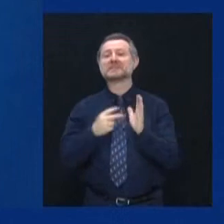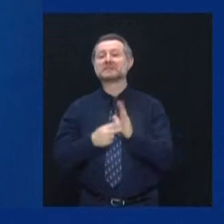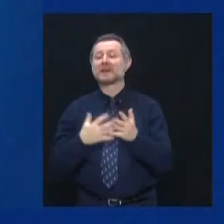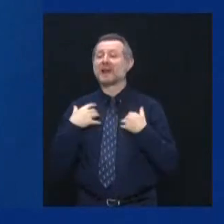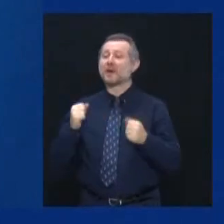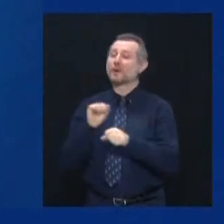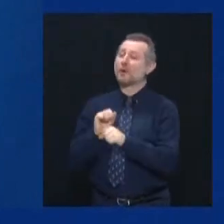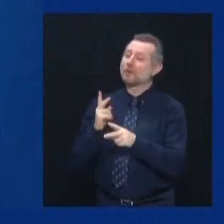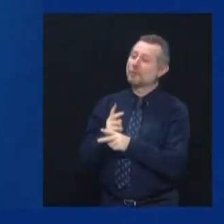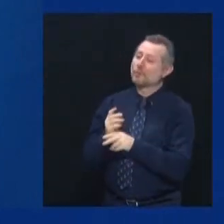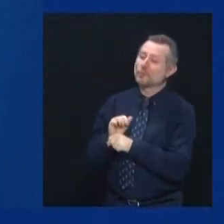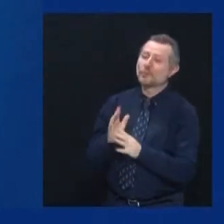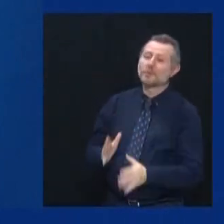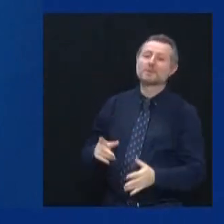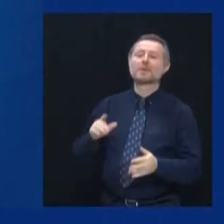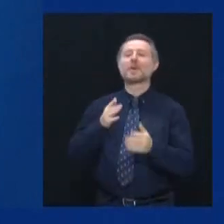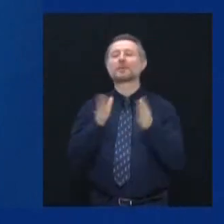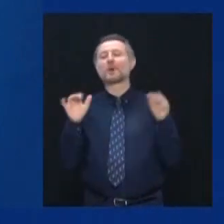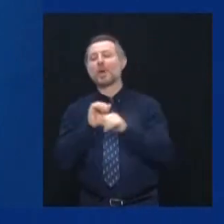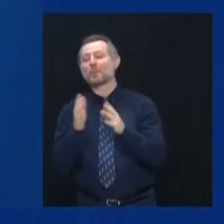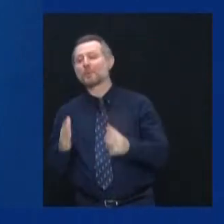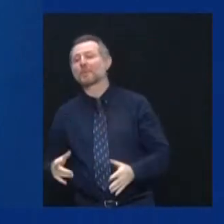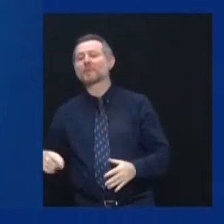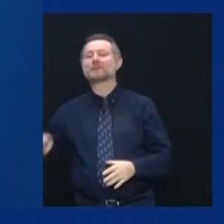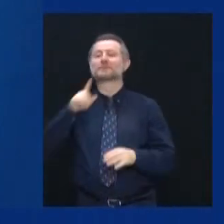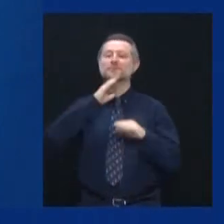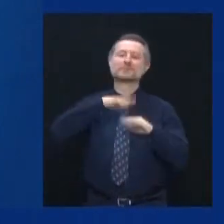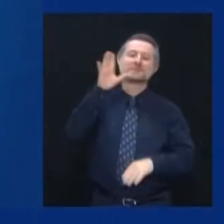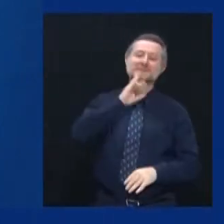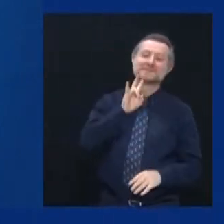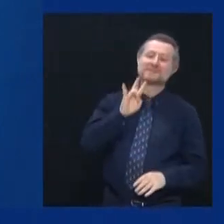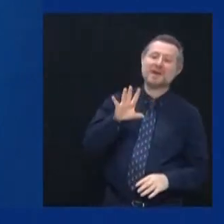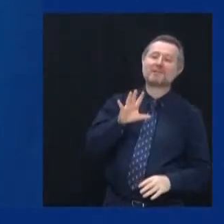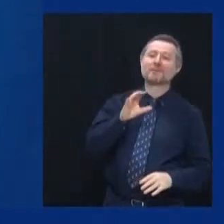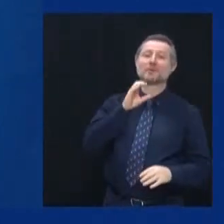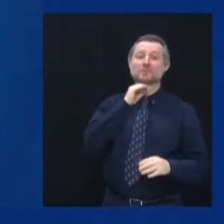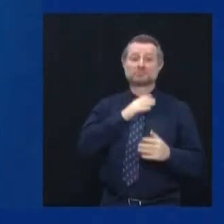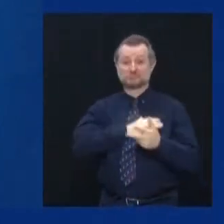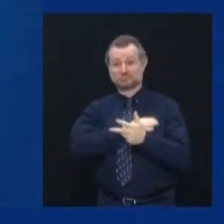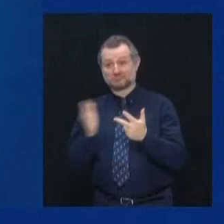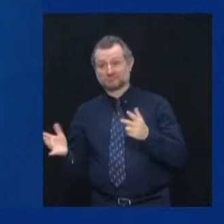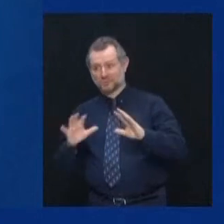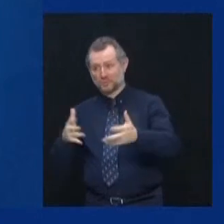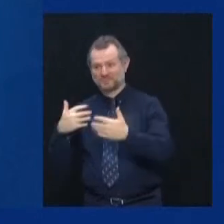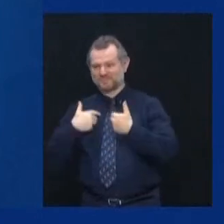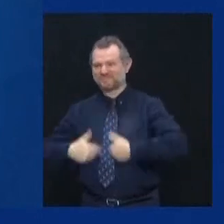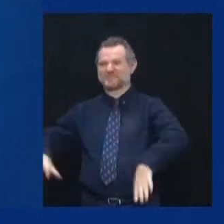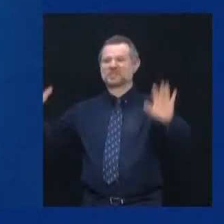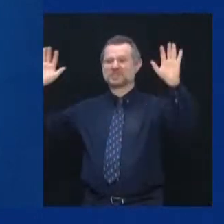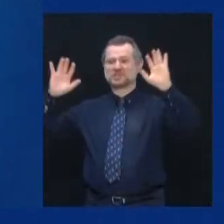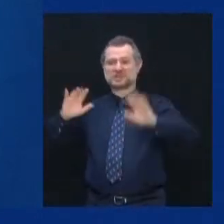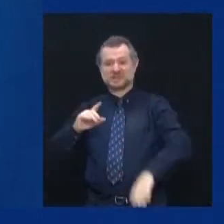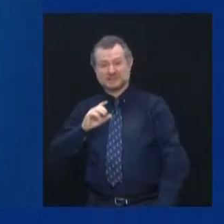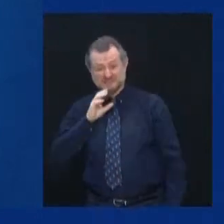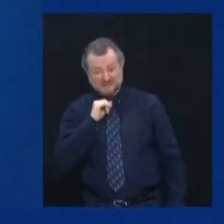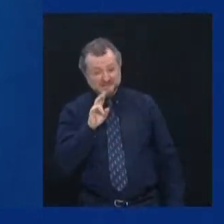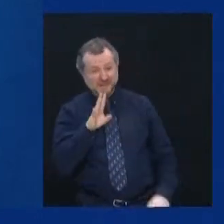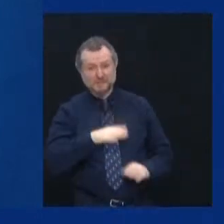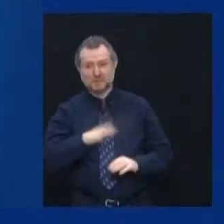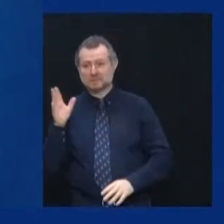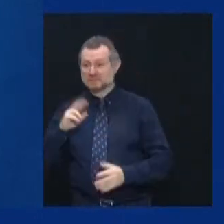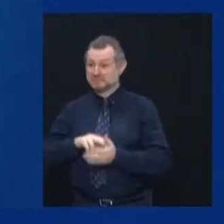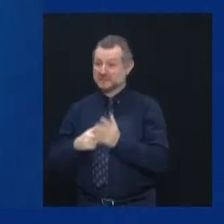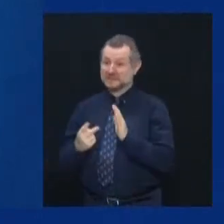risk, and 75 plus, okay? 75 plus leaves a lot of members of the